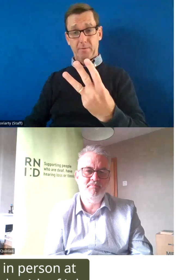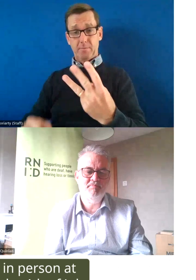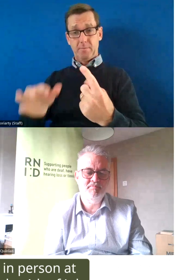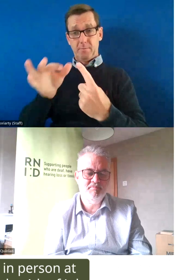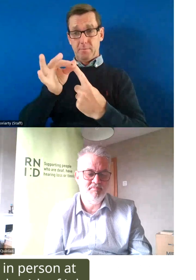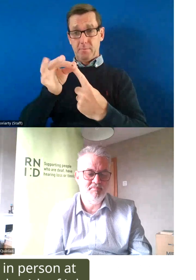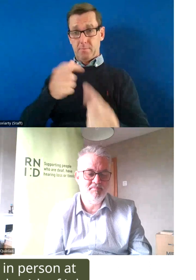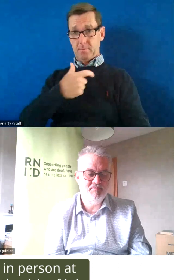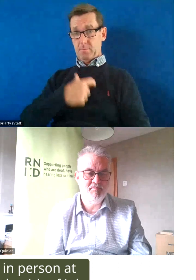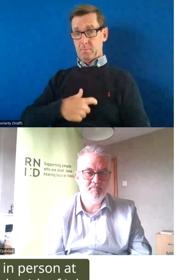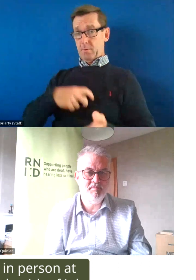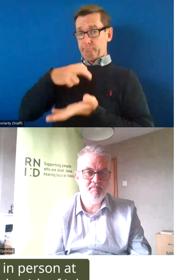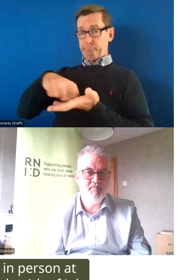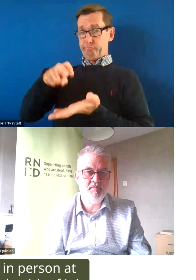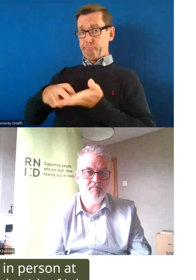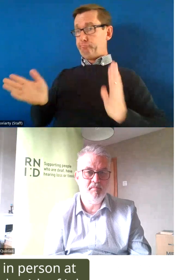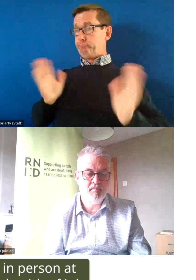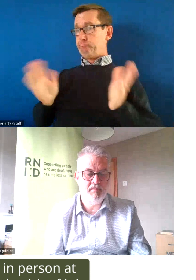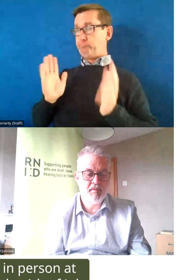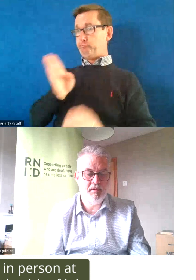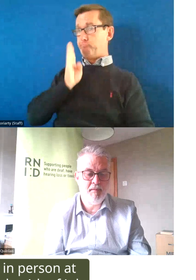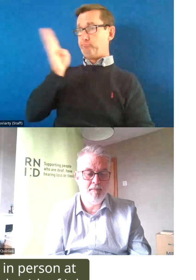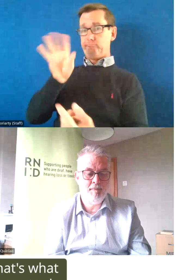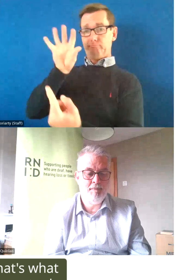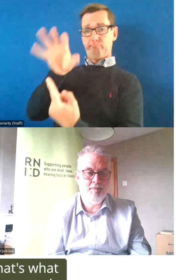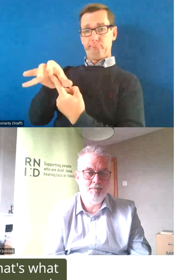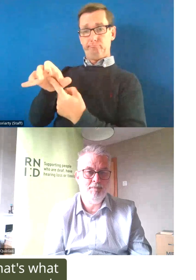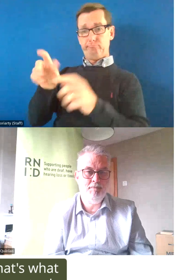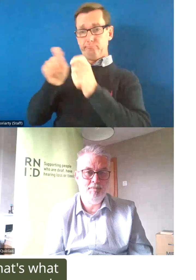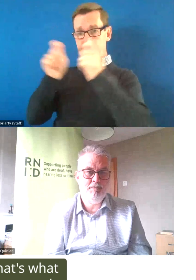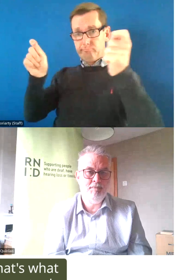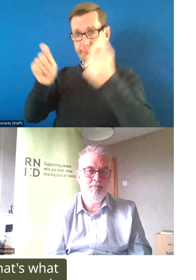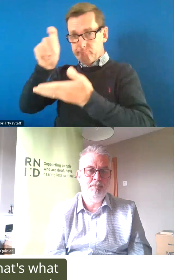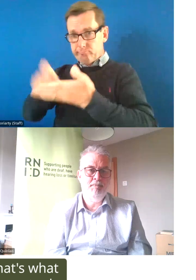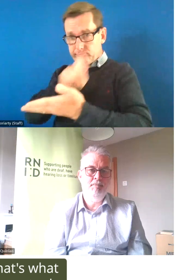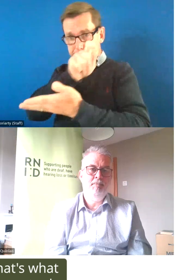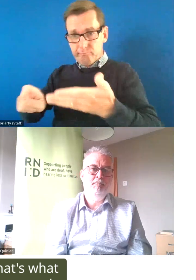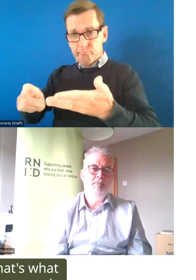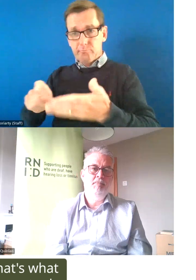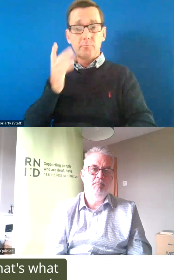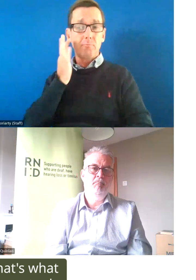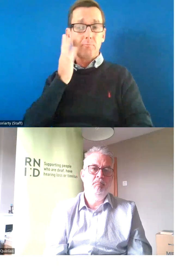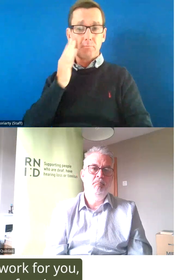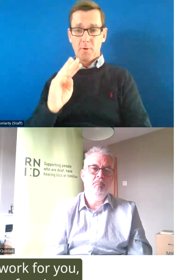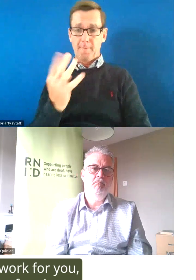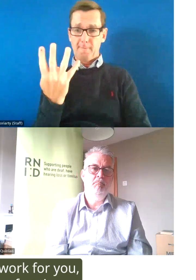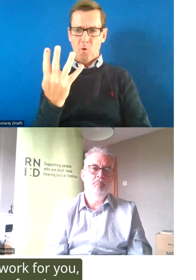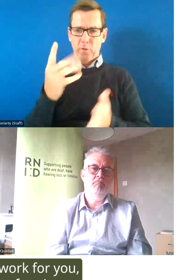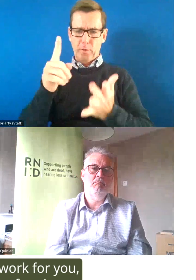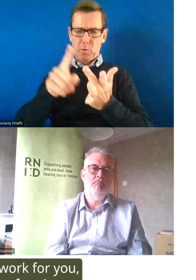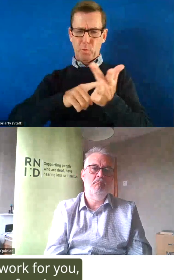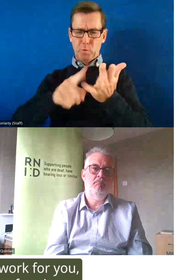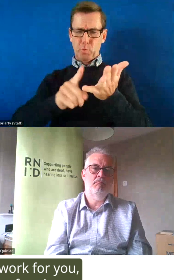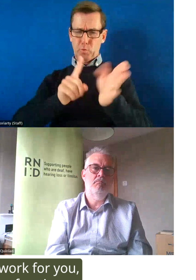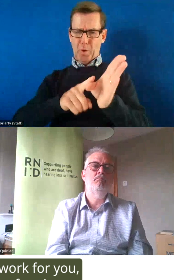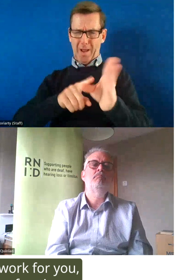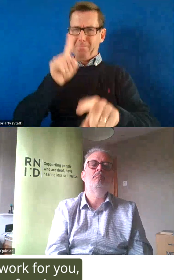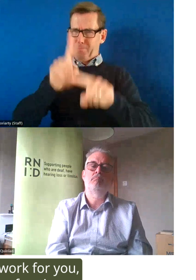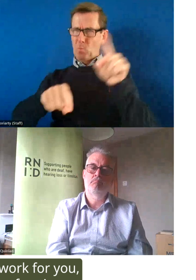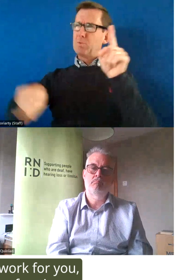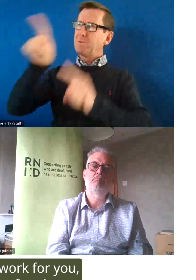in person at a polling station on the 4th of July. And we know that's what most people choose to do. But if that doesn't